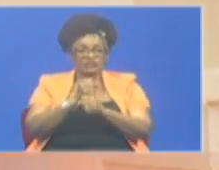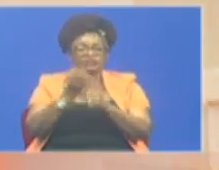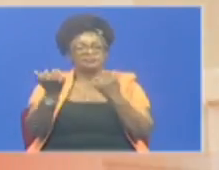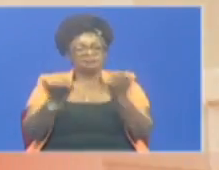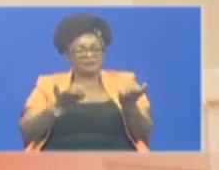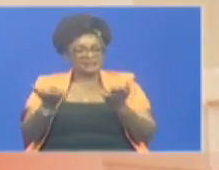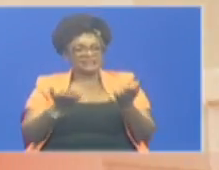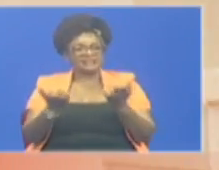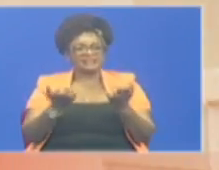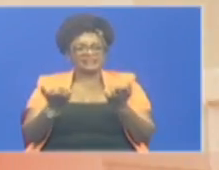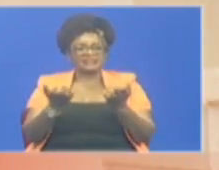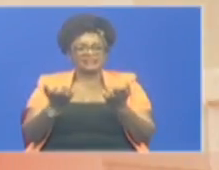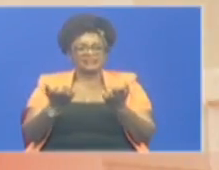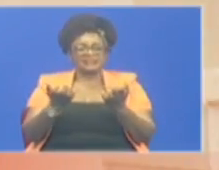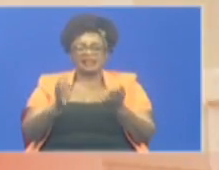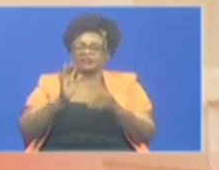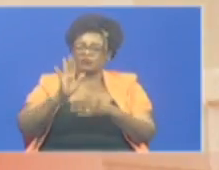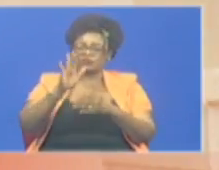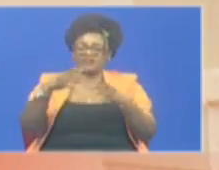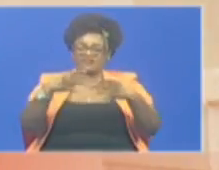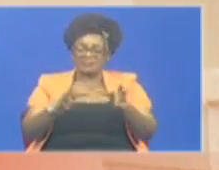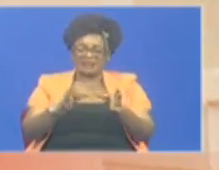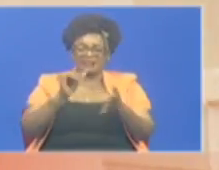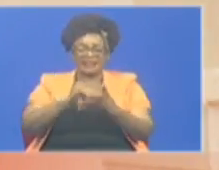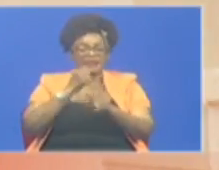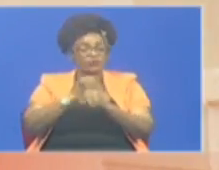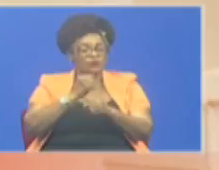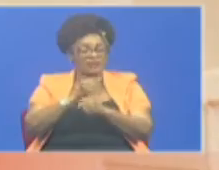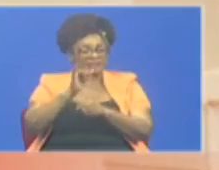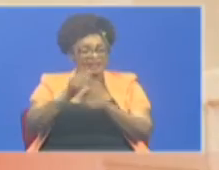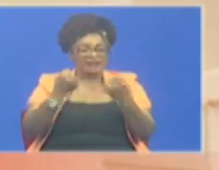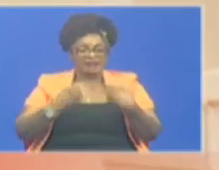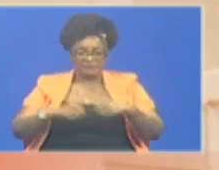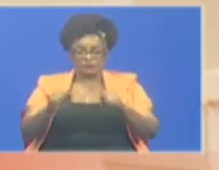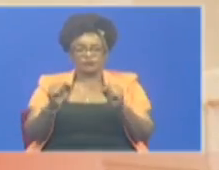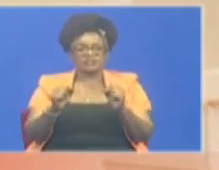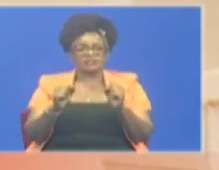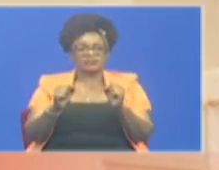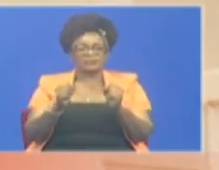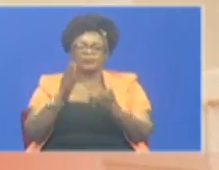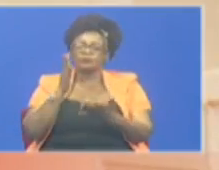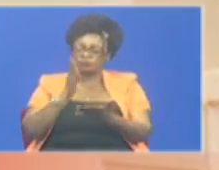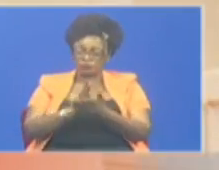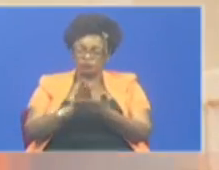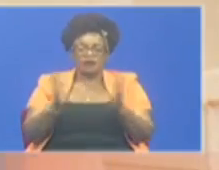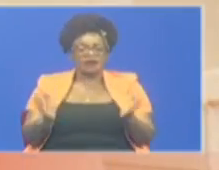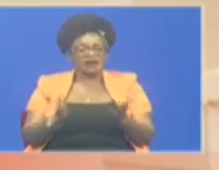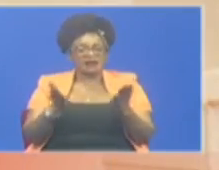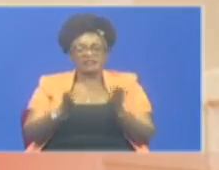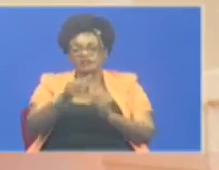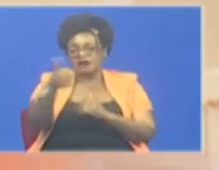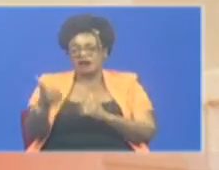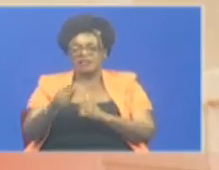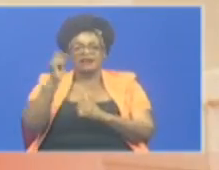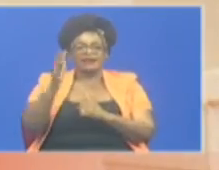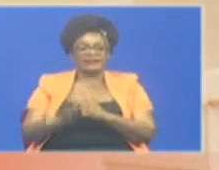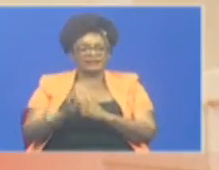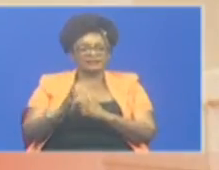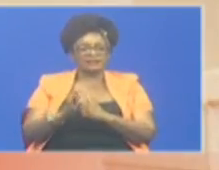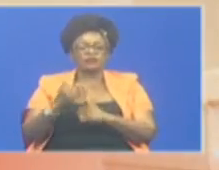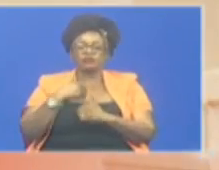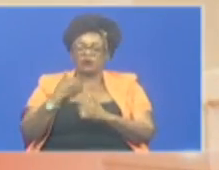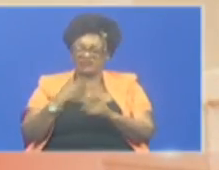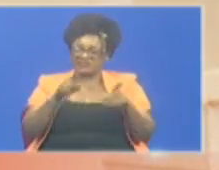and better off households that are undertaking this effort, and indeed encourage all other Kenyans to take similar